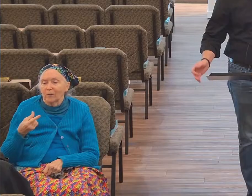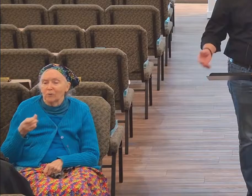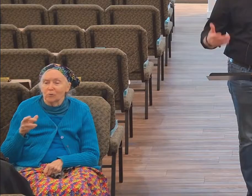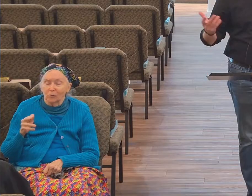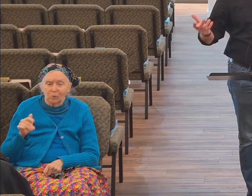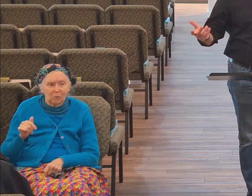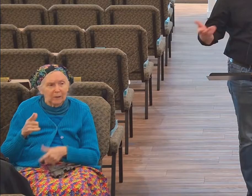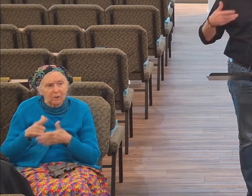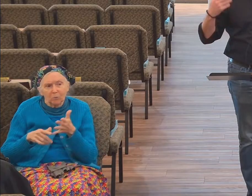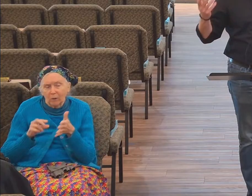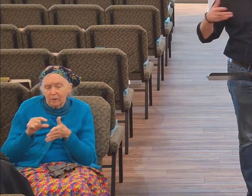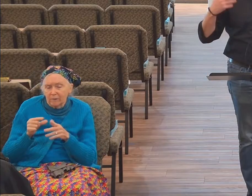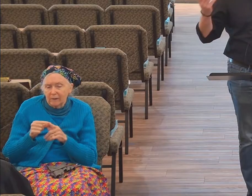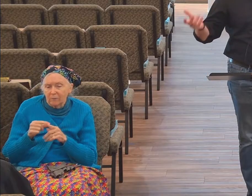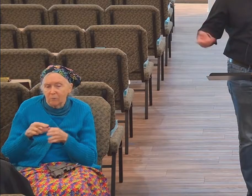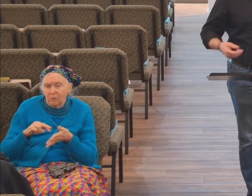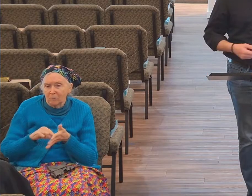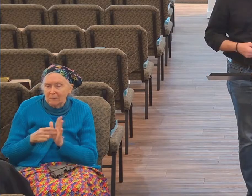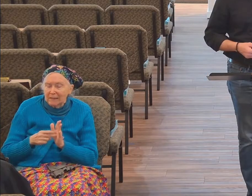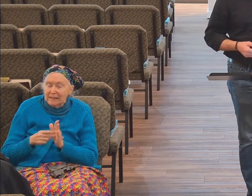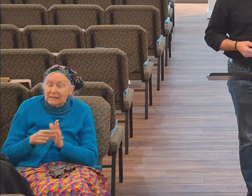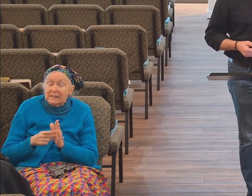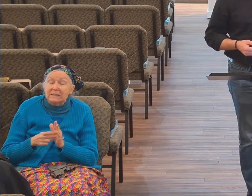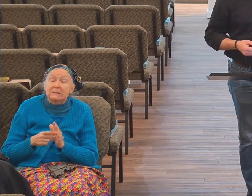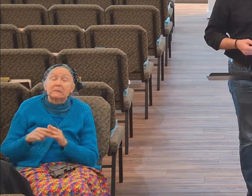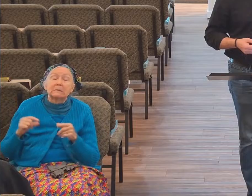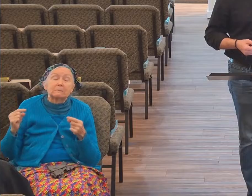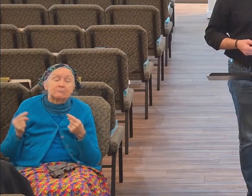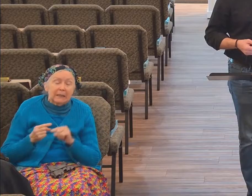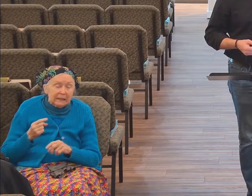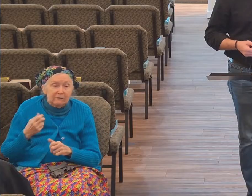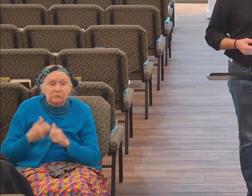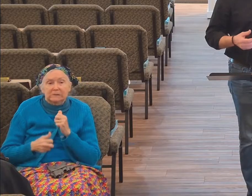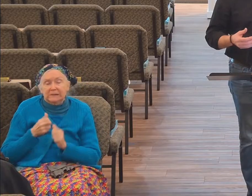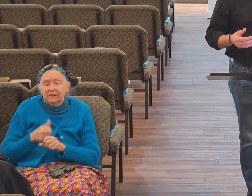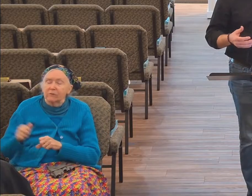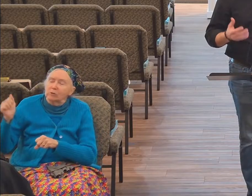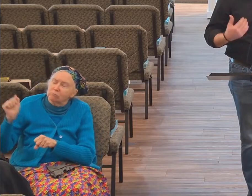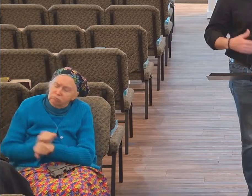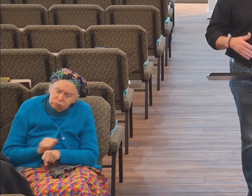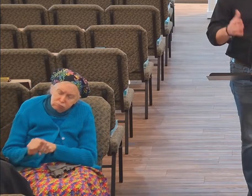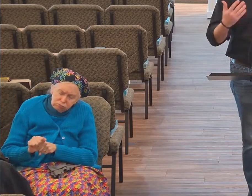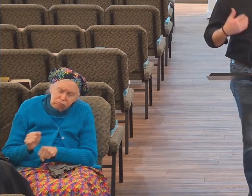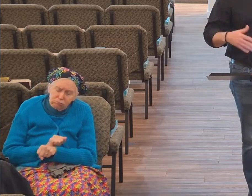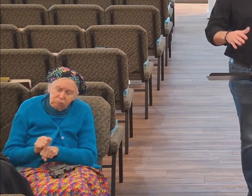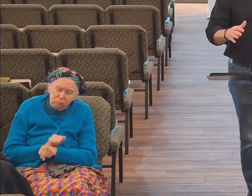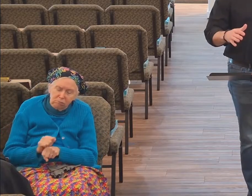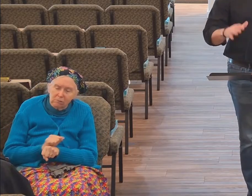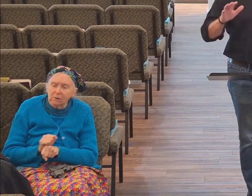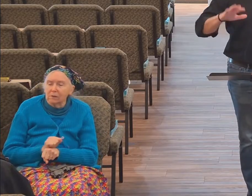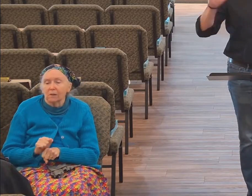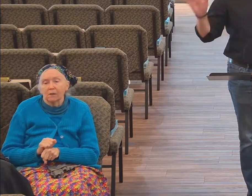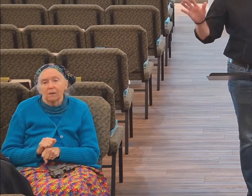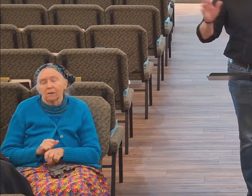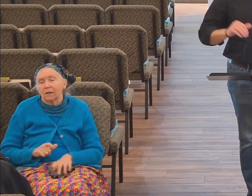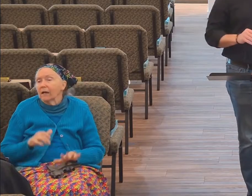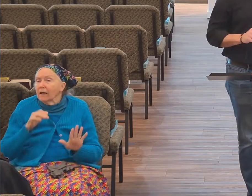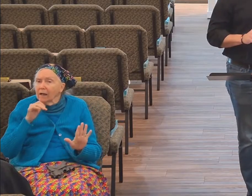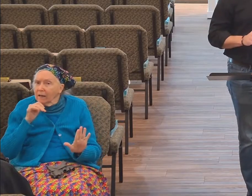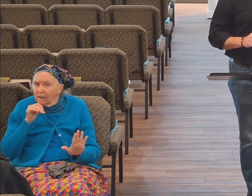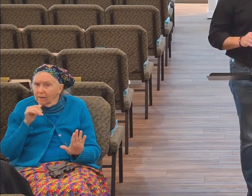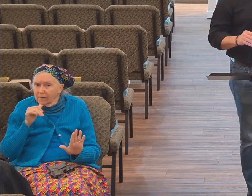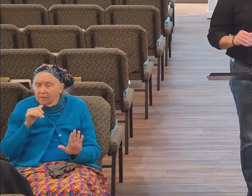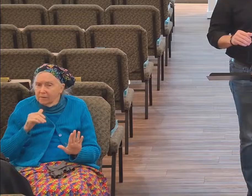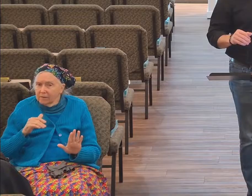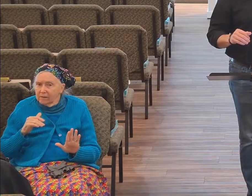It's a word that means painful and difficult labor. Okay, not like childbirthing labor. It's a different kind of labor,